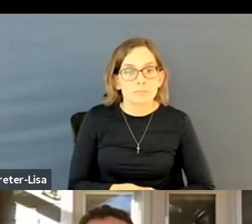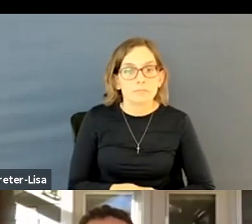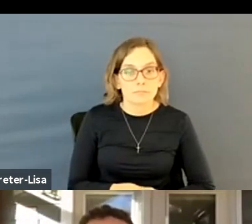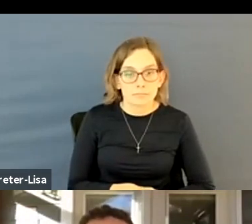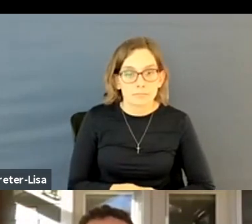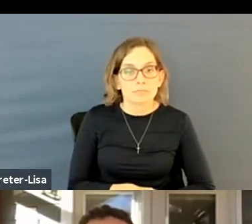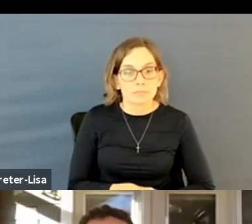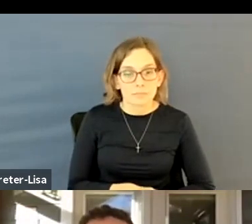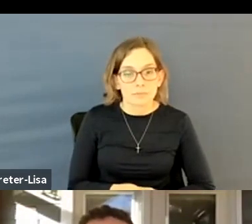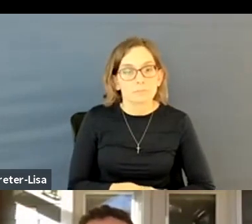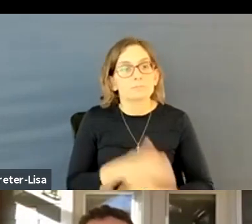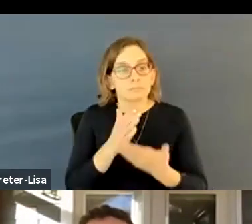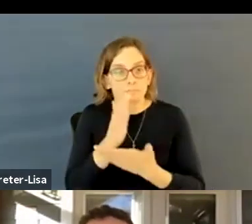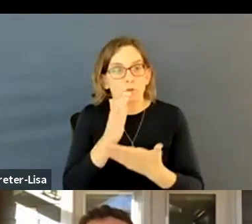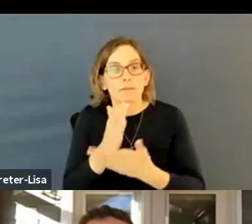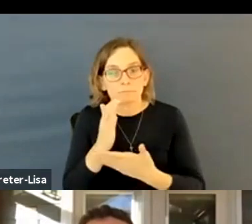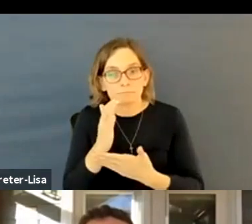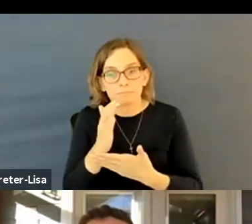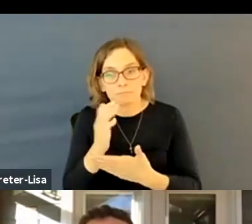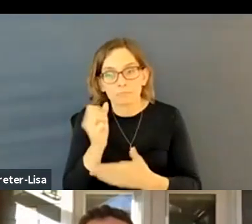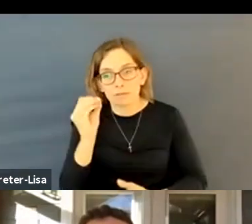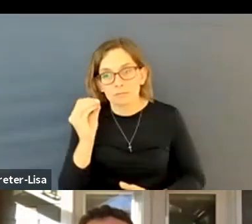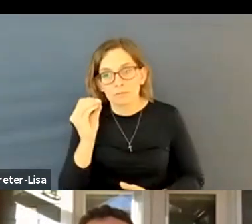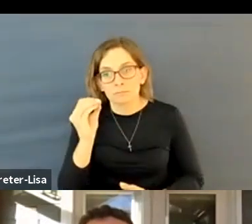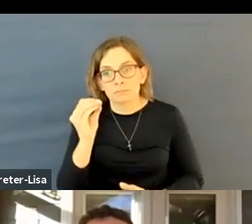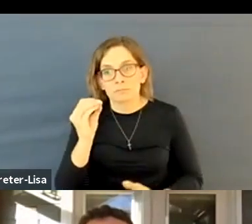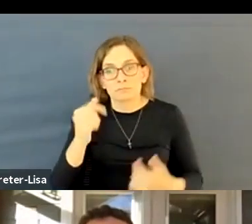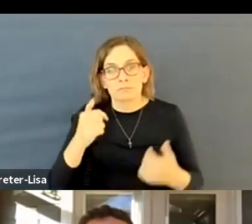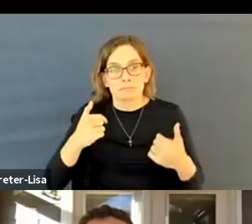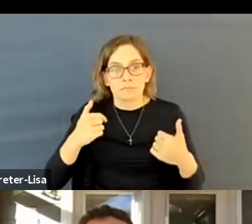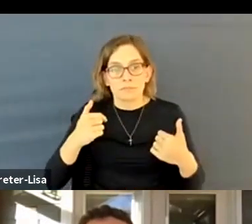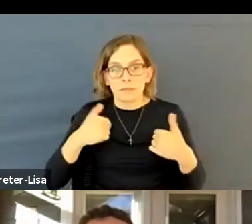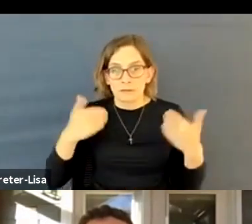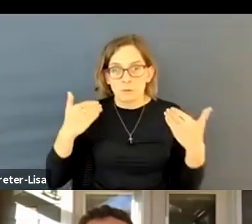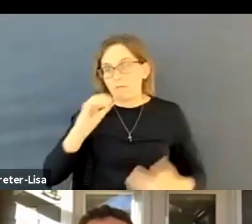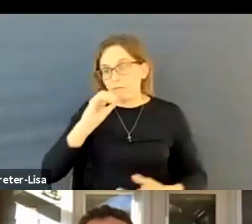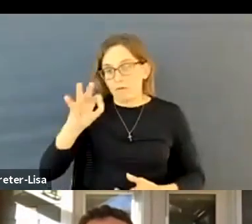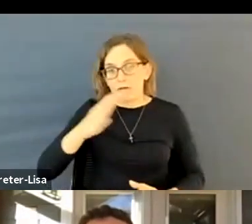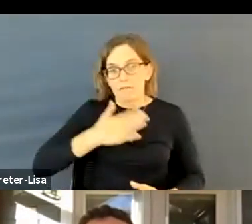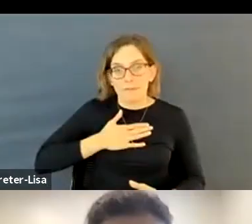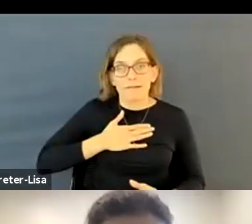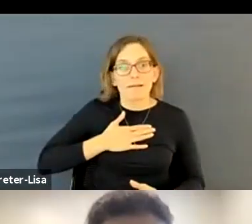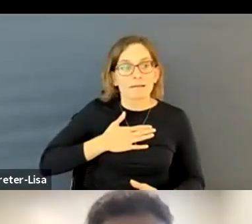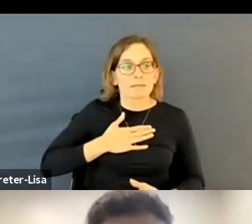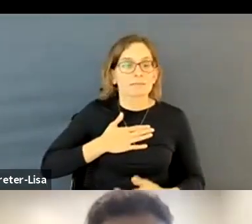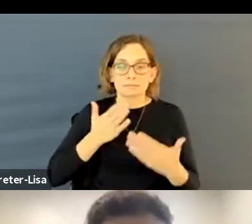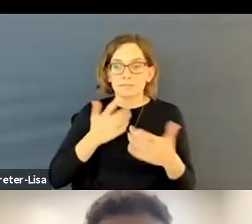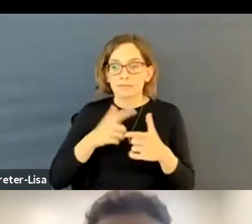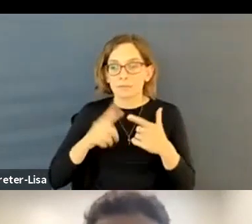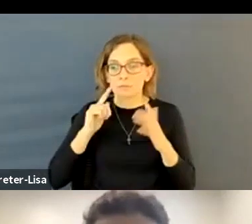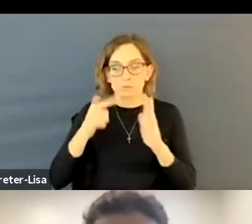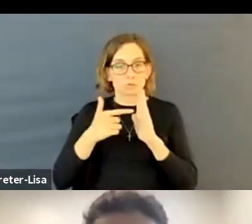All right. So I'm going to turn off my camera, and we're going to show you a